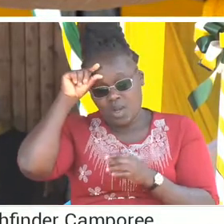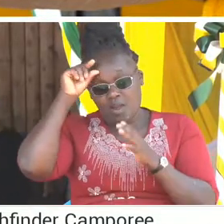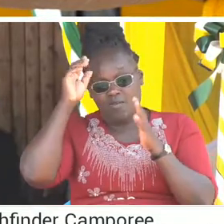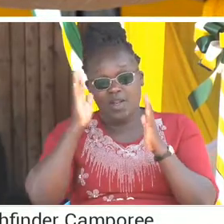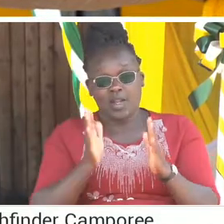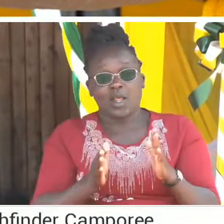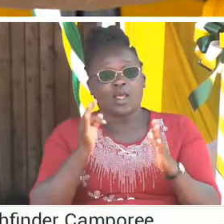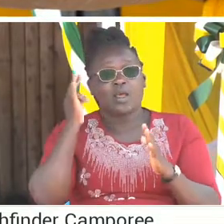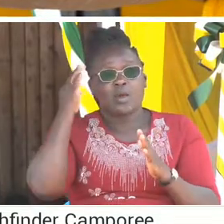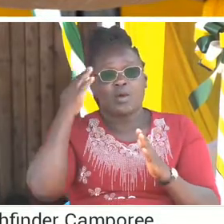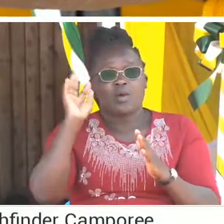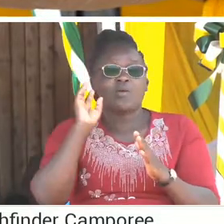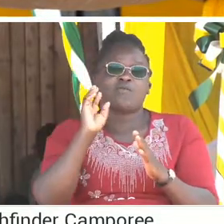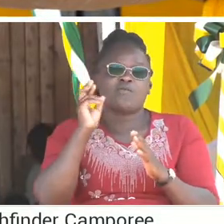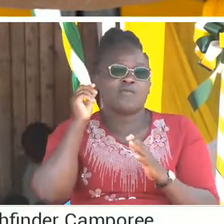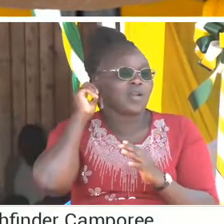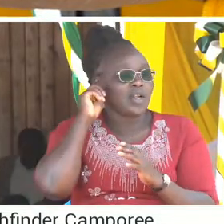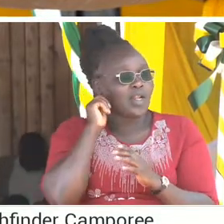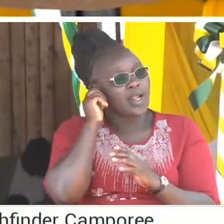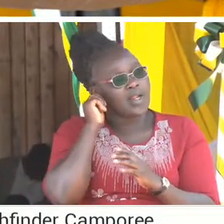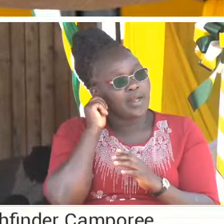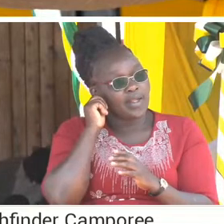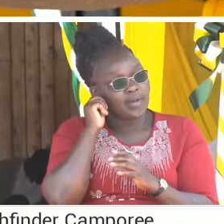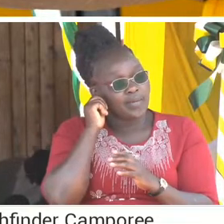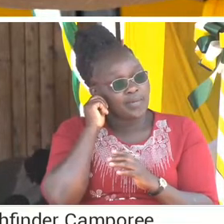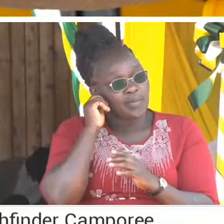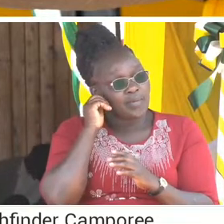Excellency Governor Stephen Sang.